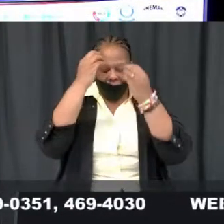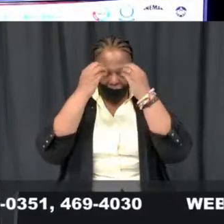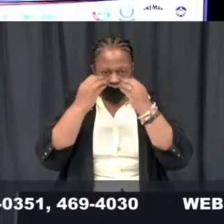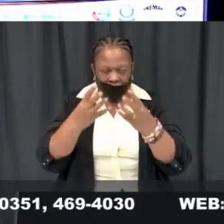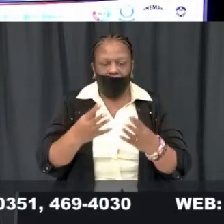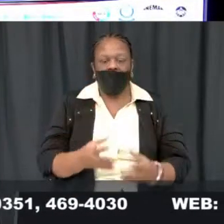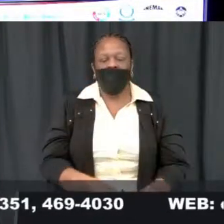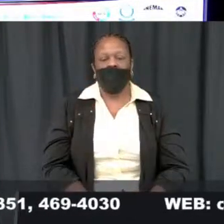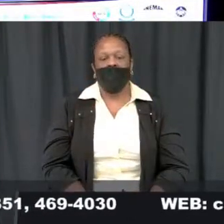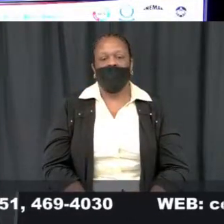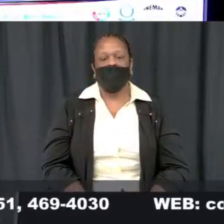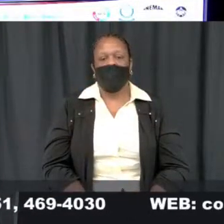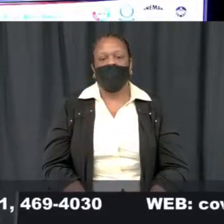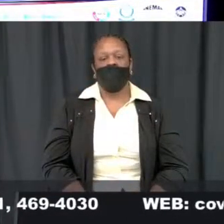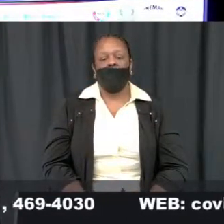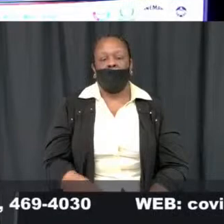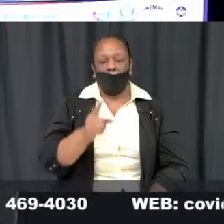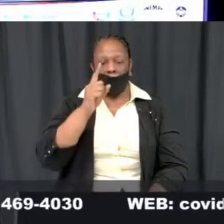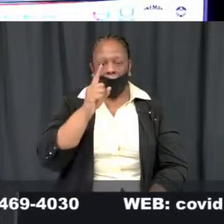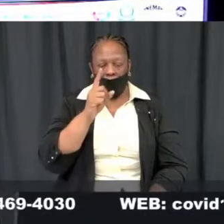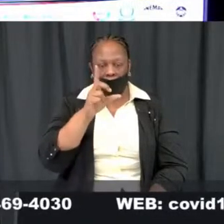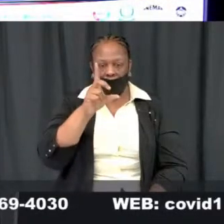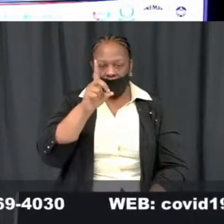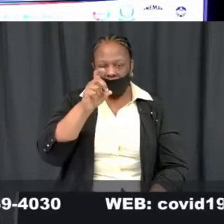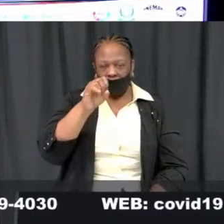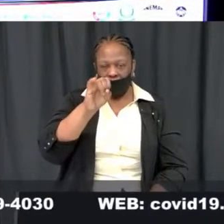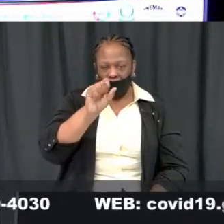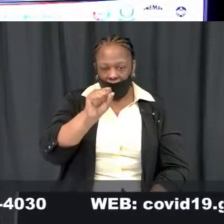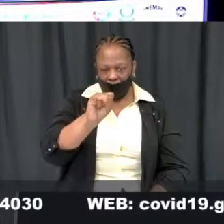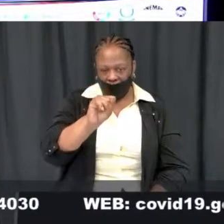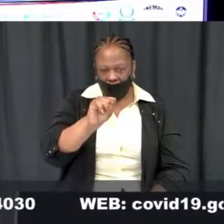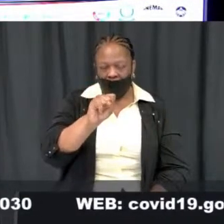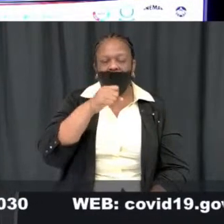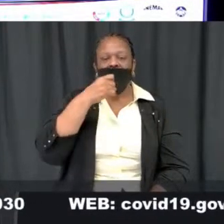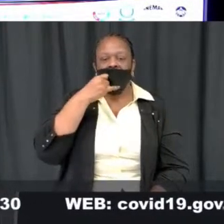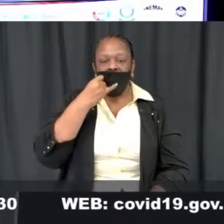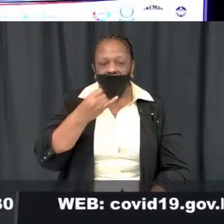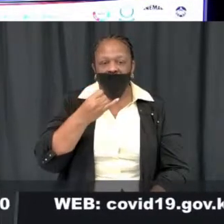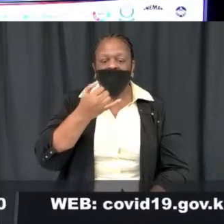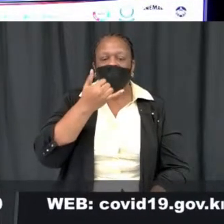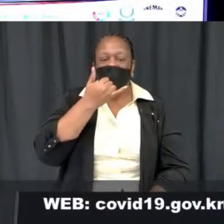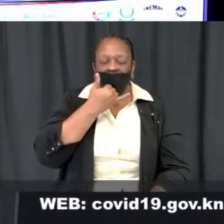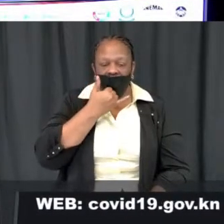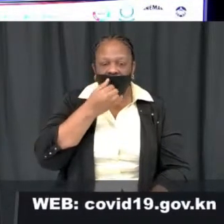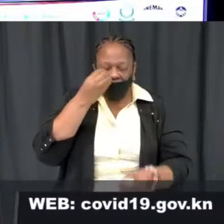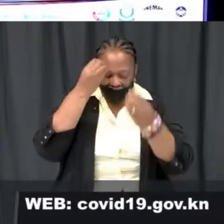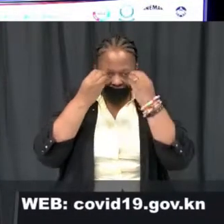pernicious. It is malicious. It is vicious.